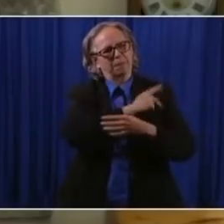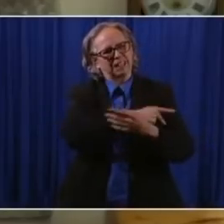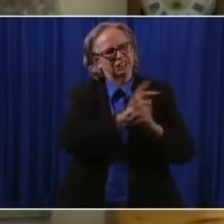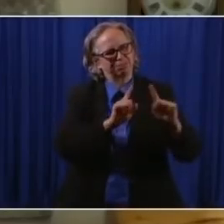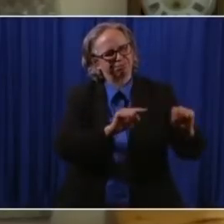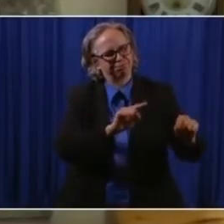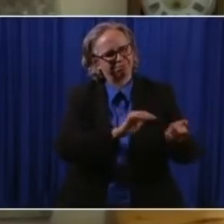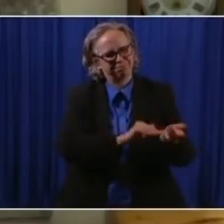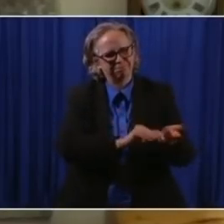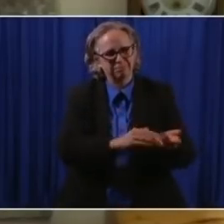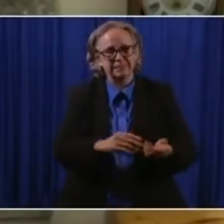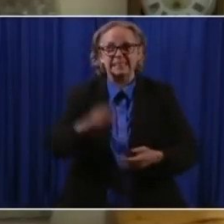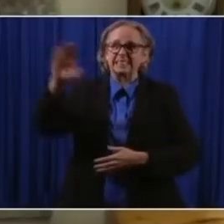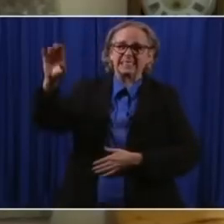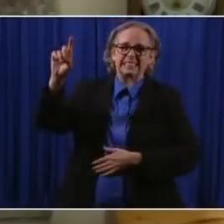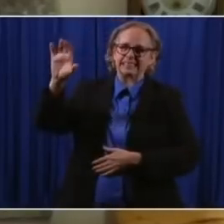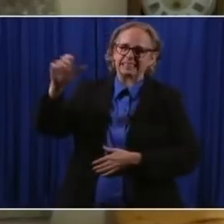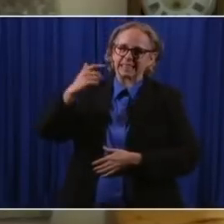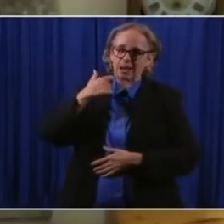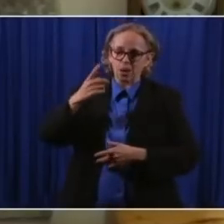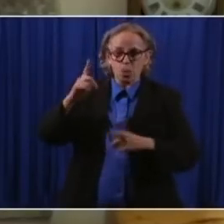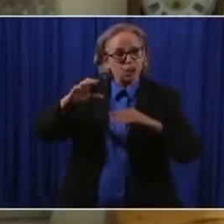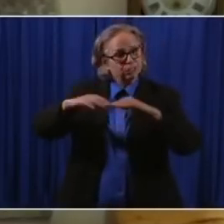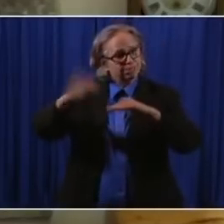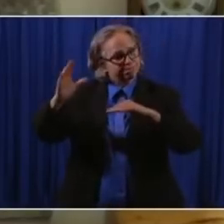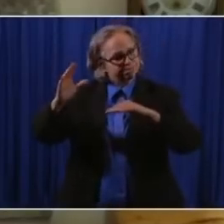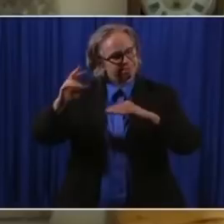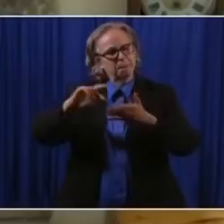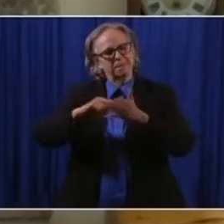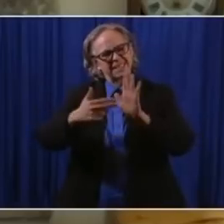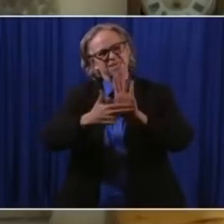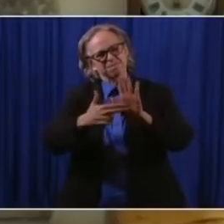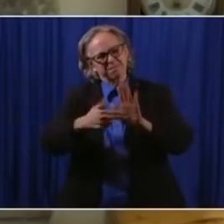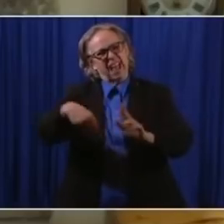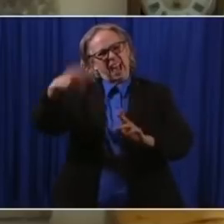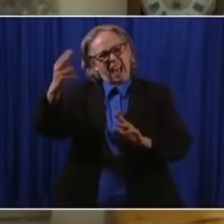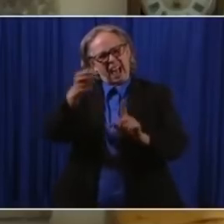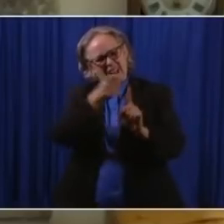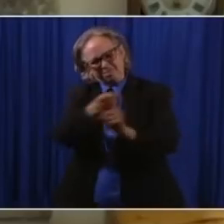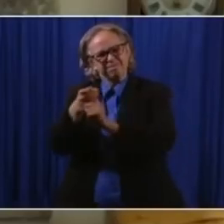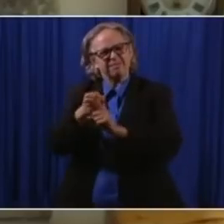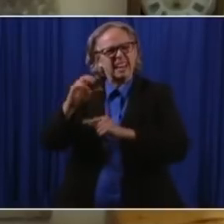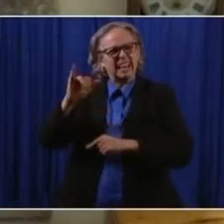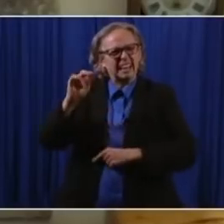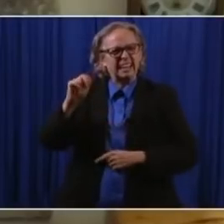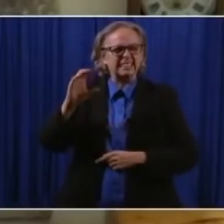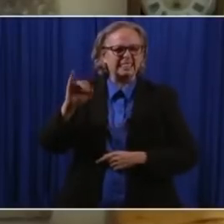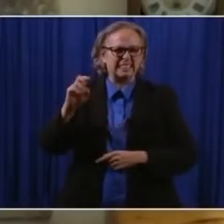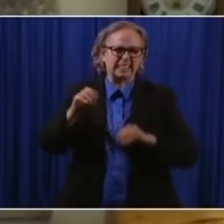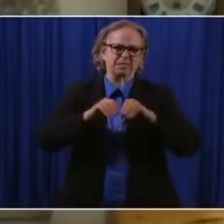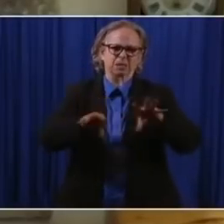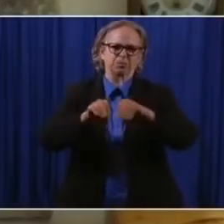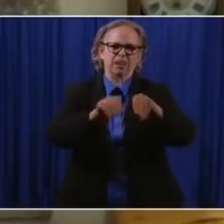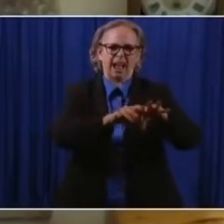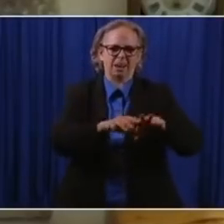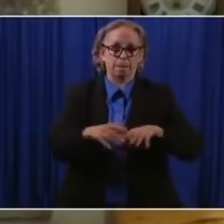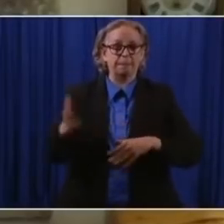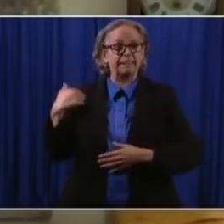incidence. However, this number, as I said, has dropped. It was at 159. It's now 102 for the past 2